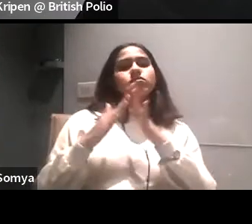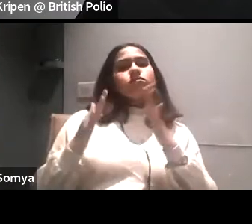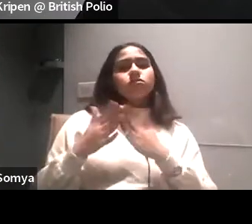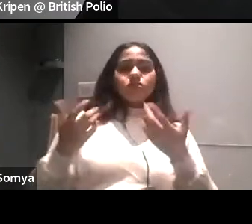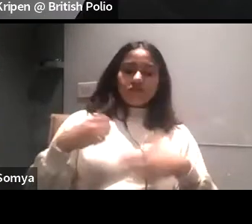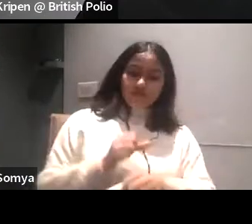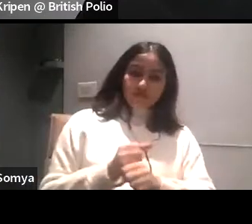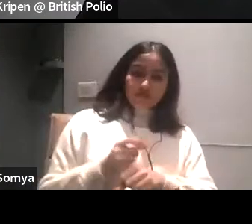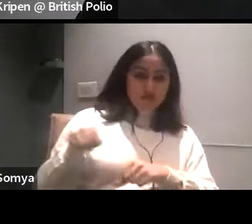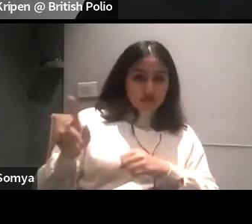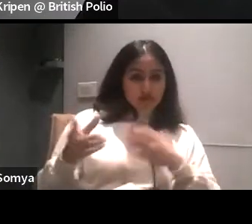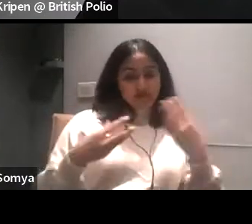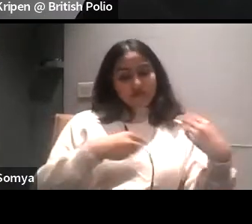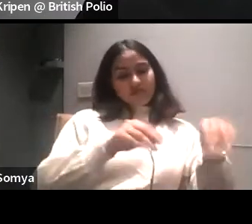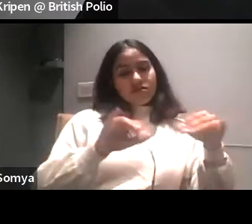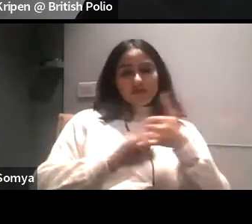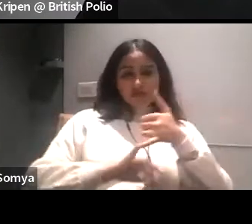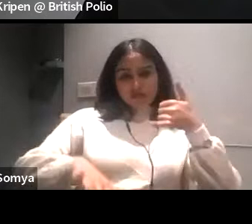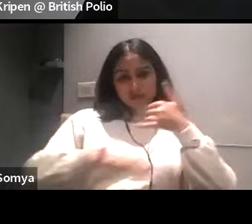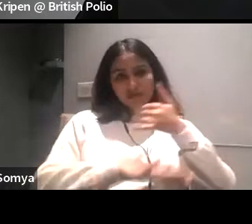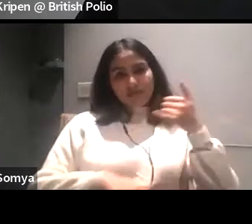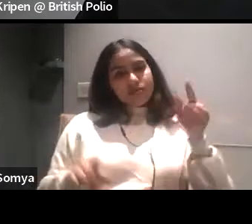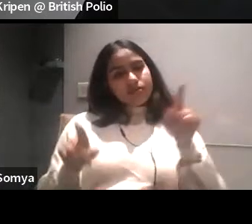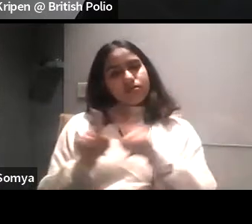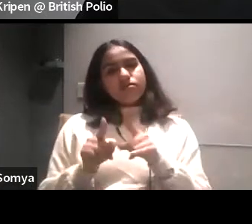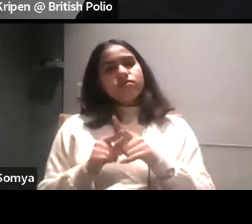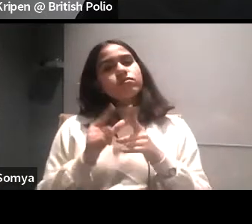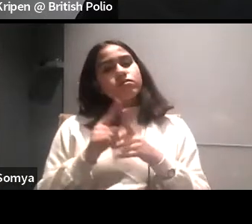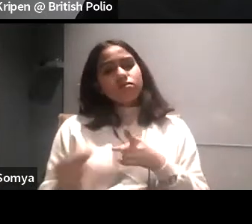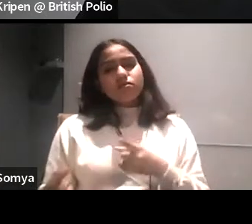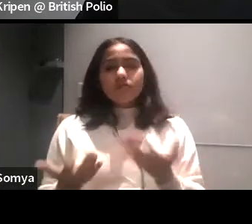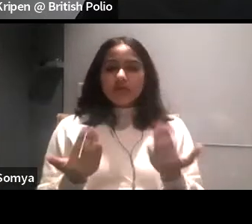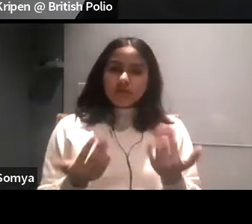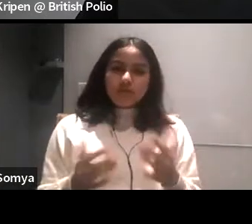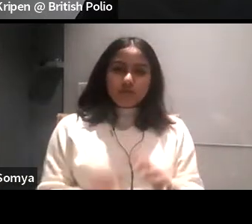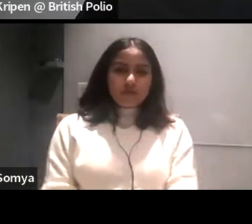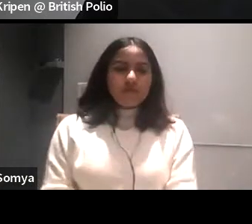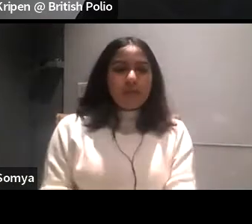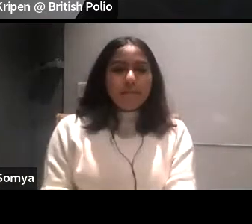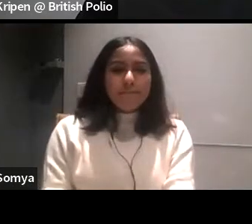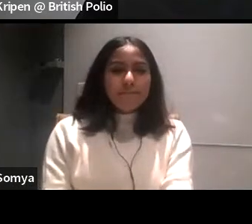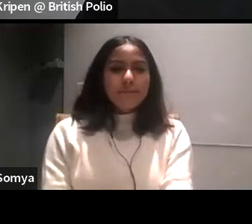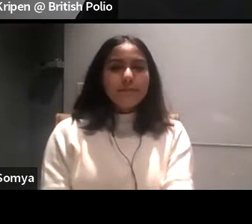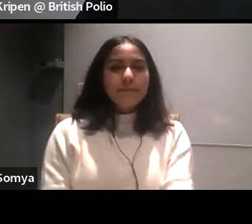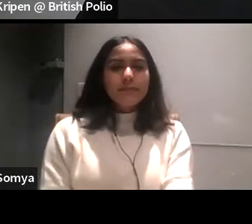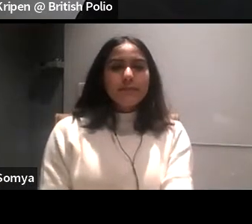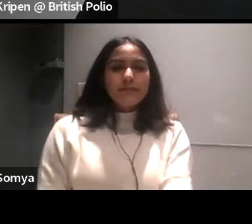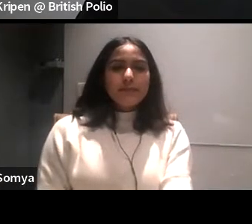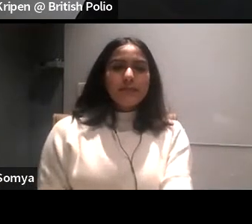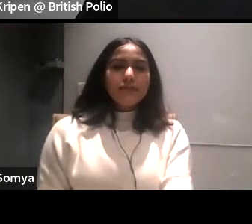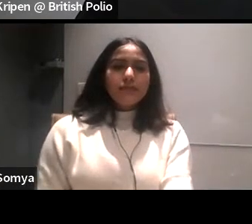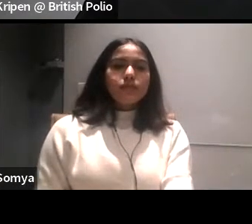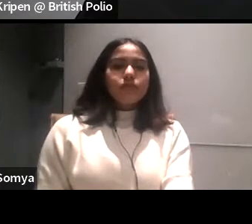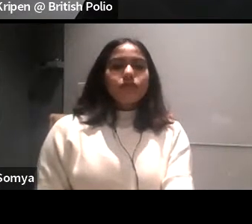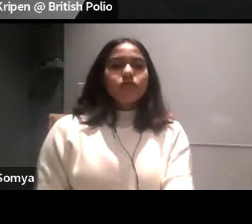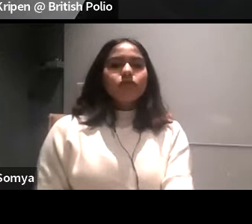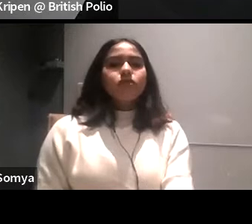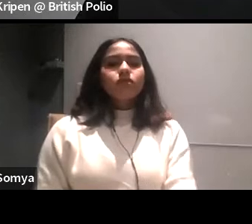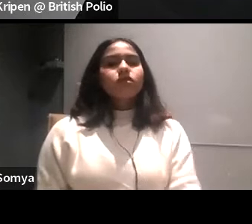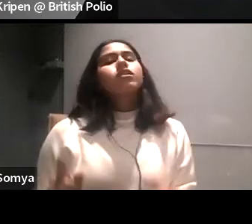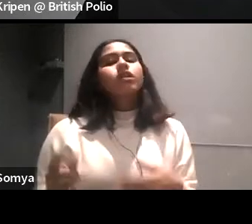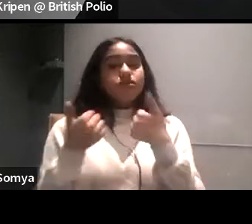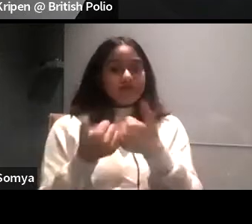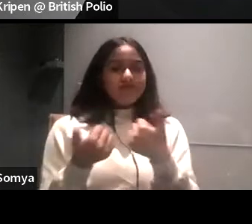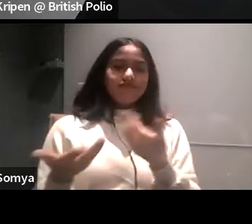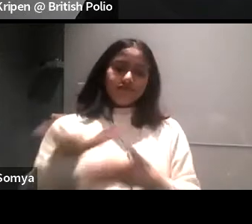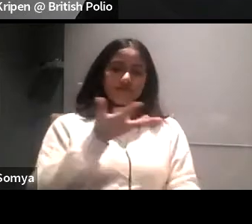make at their homes and supply to their society, which in turn put across. So overall, I think we had got into a good discussion,